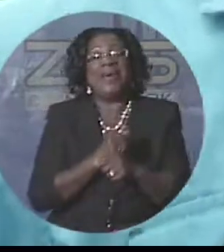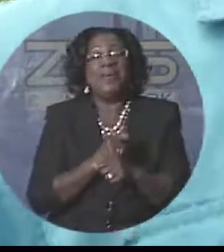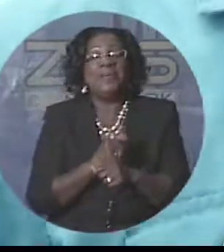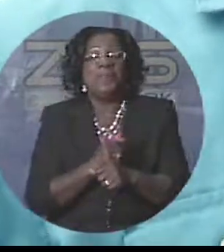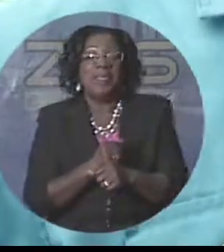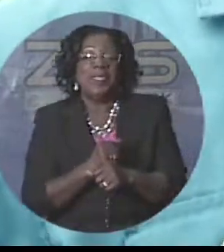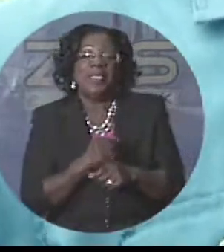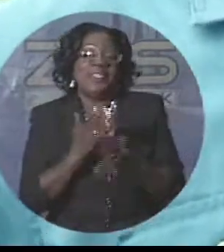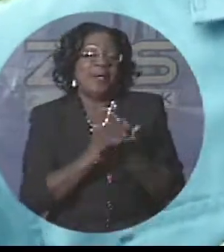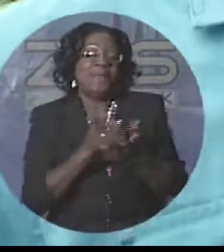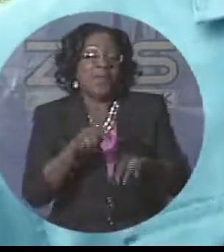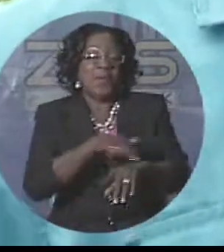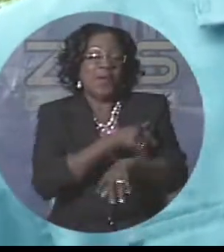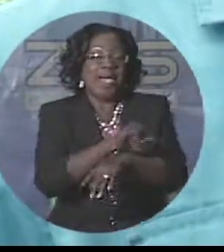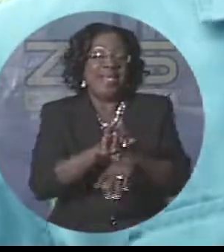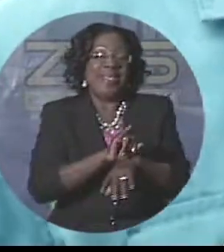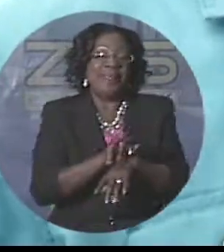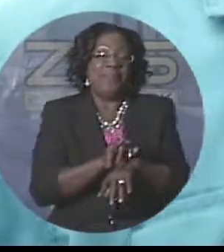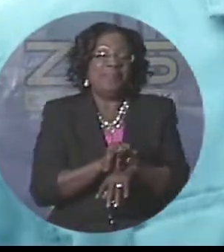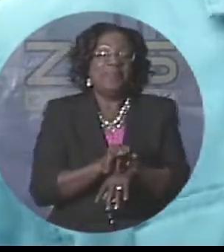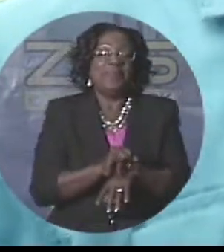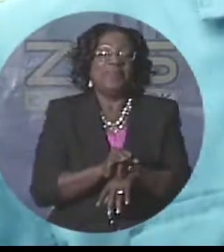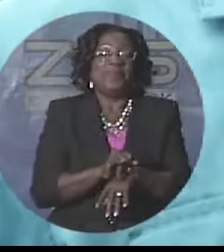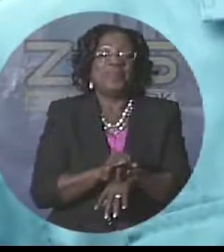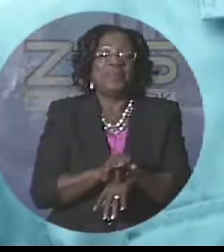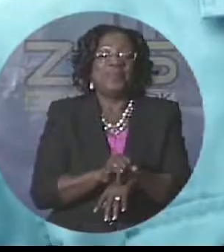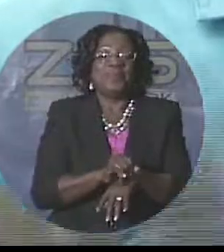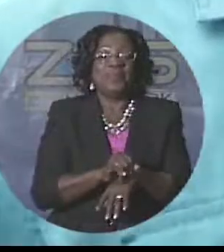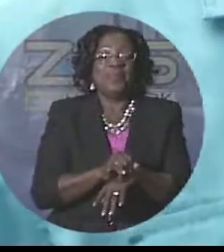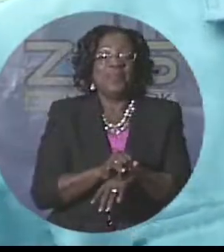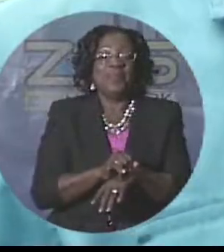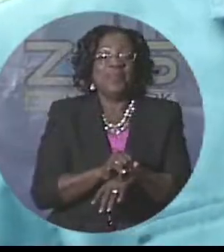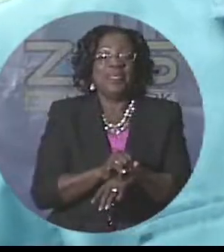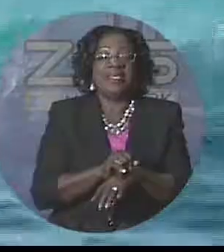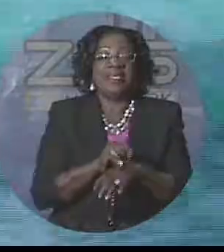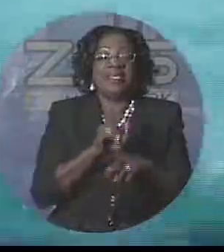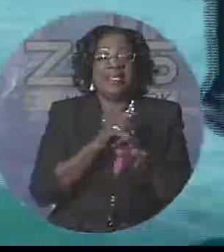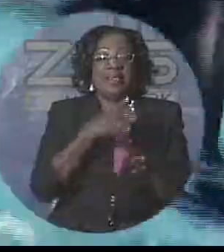from Long Island, Sacrifice, Winnie K,